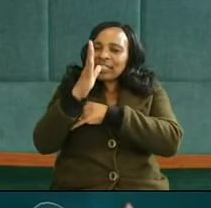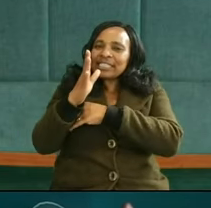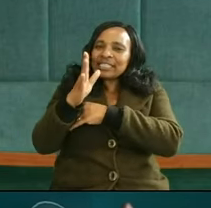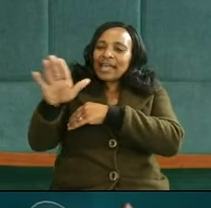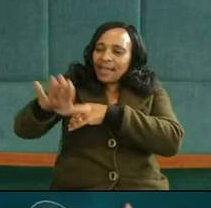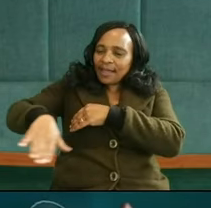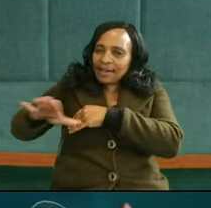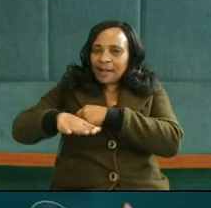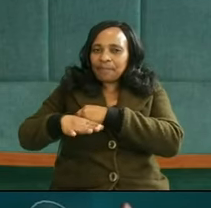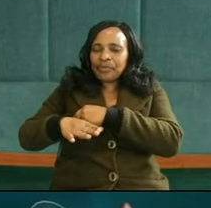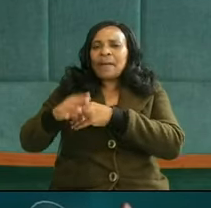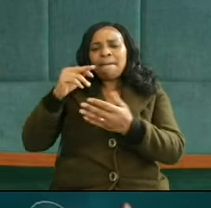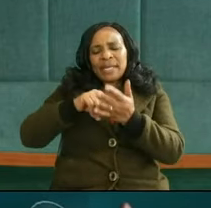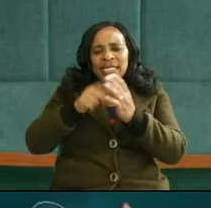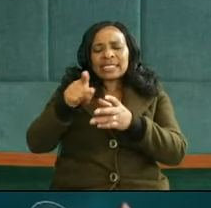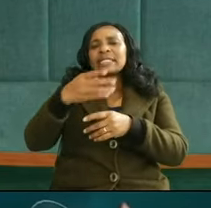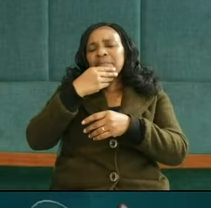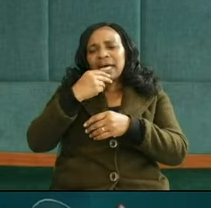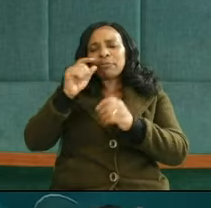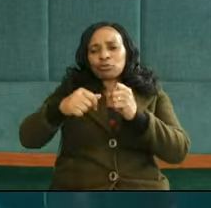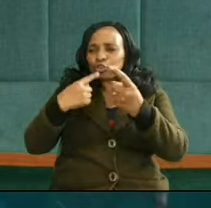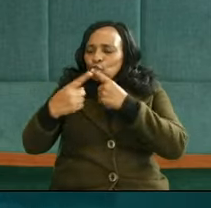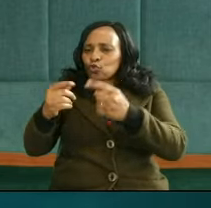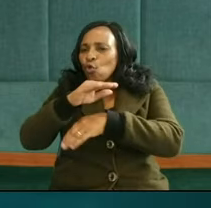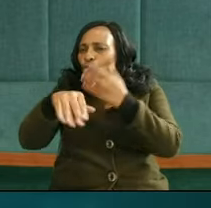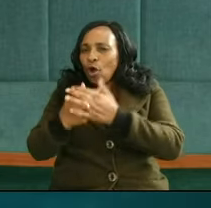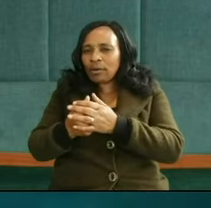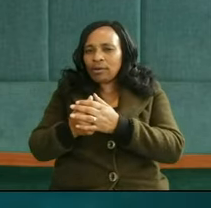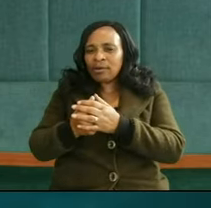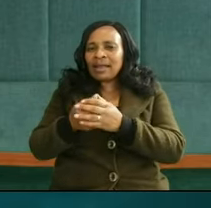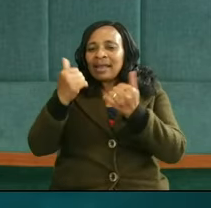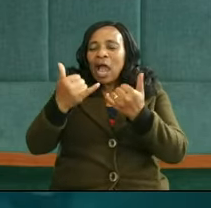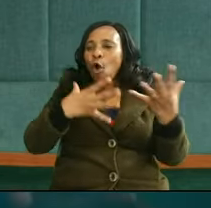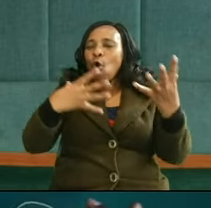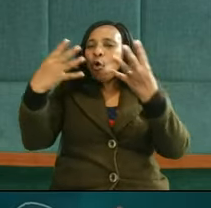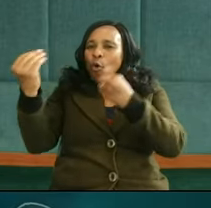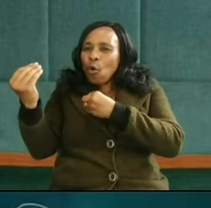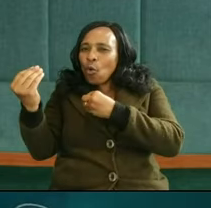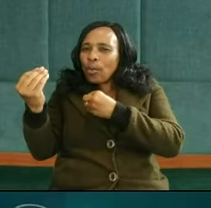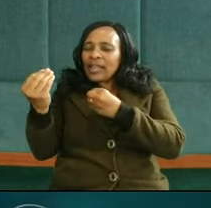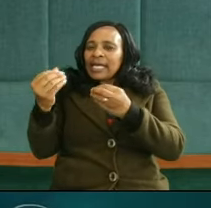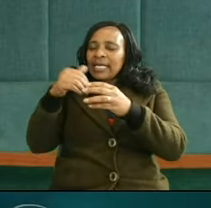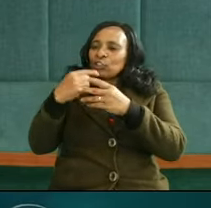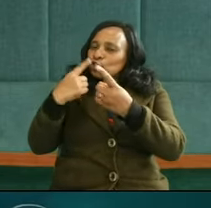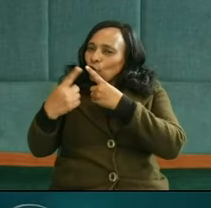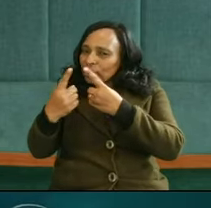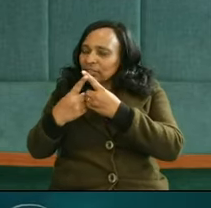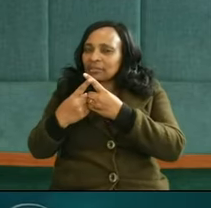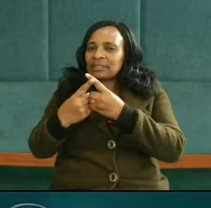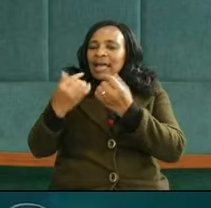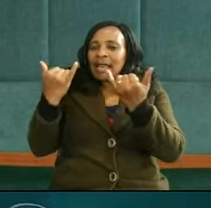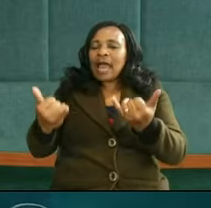to everybody in the world. No wonder he had already gone to Samaria. And he now,